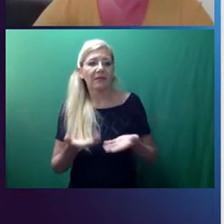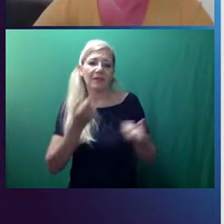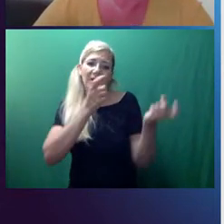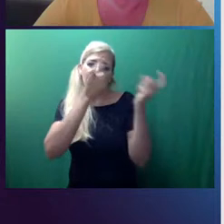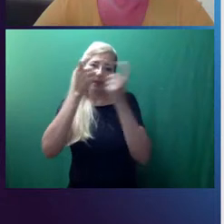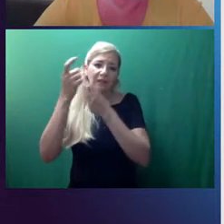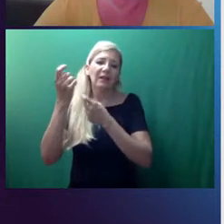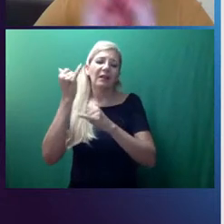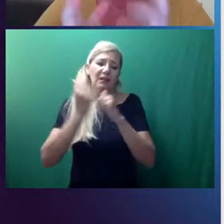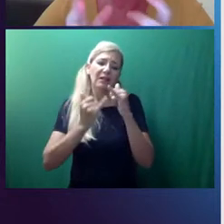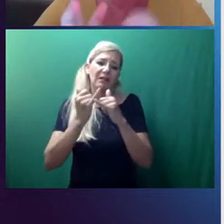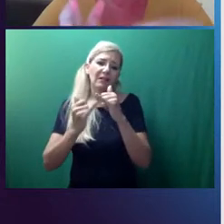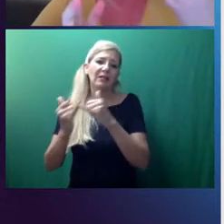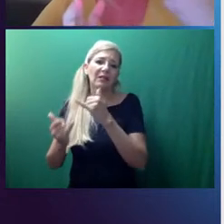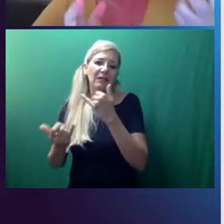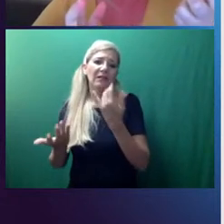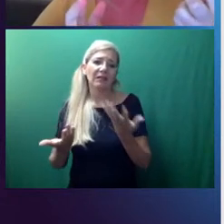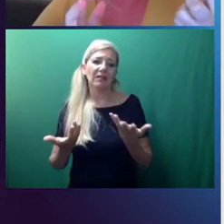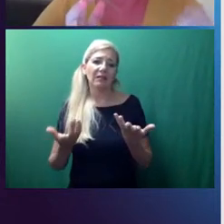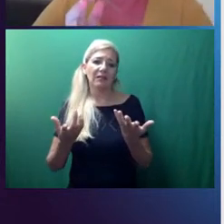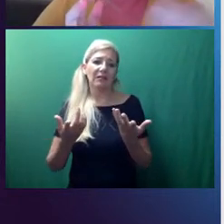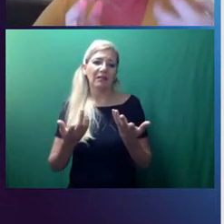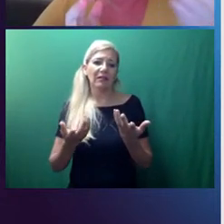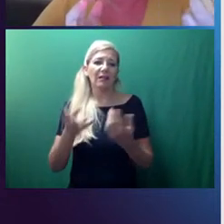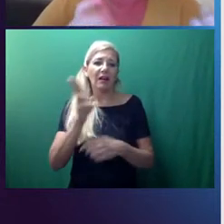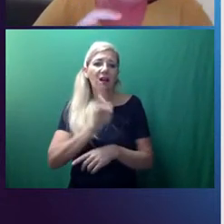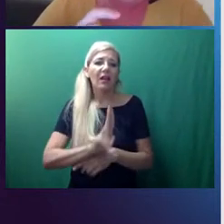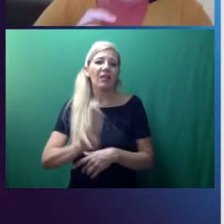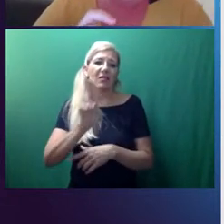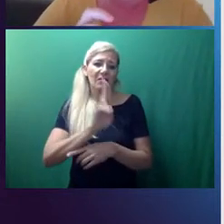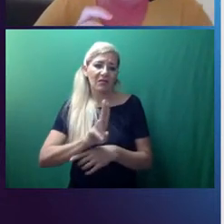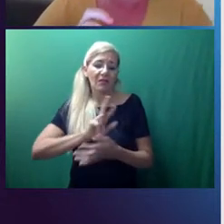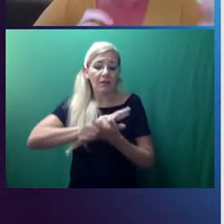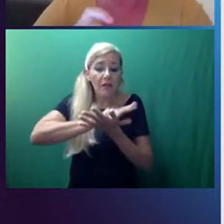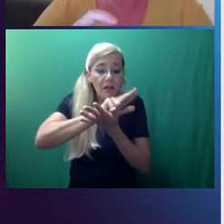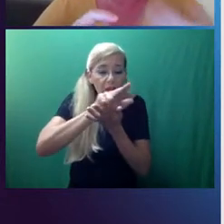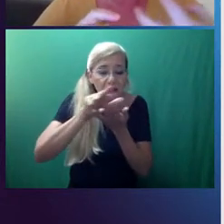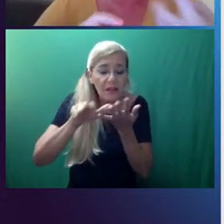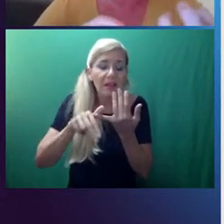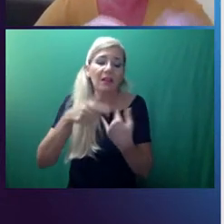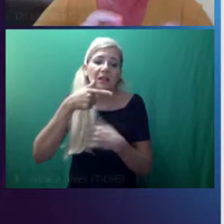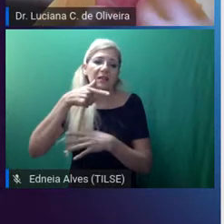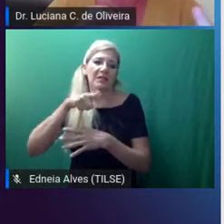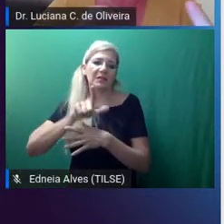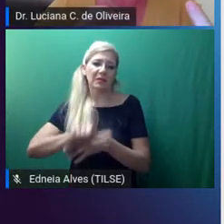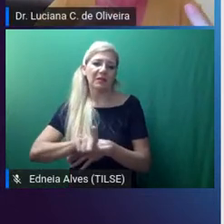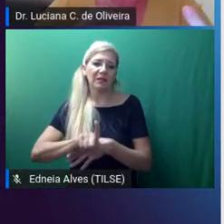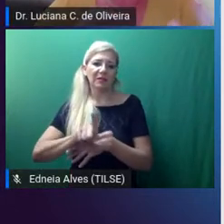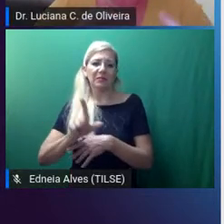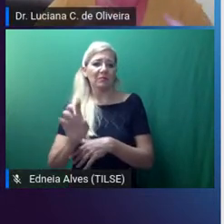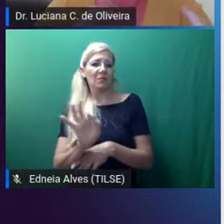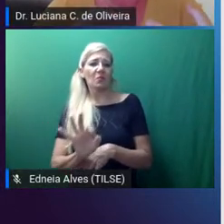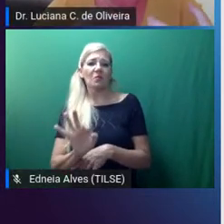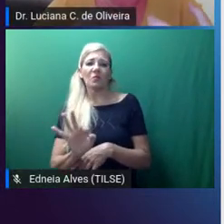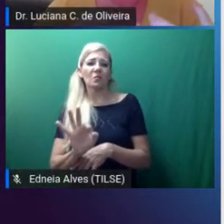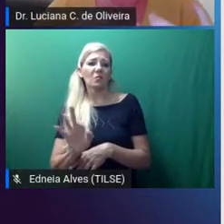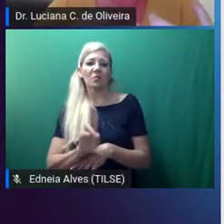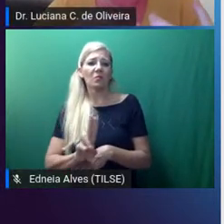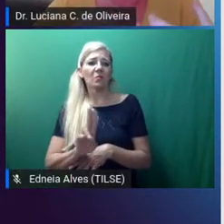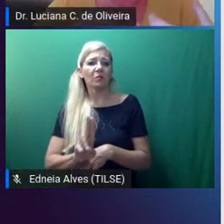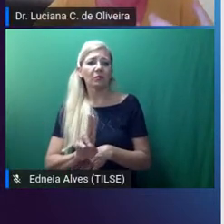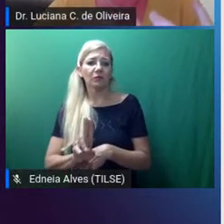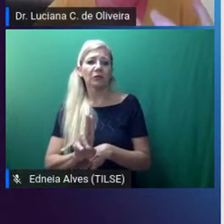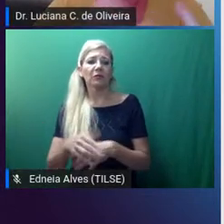later. They discuss the notion. They use the notion of plurilingualism, but without really defining it and kind